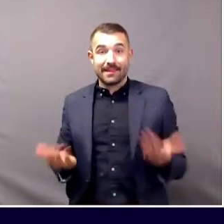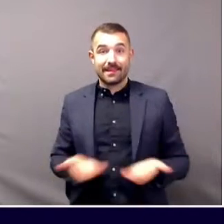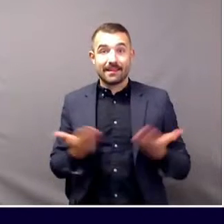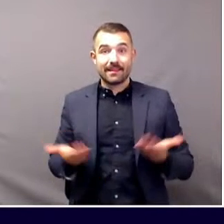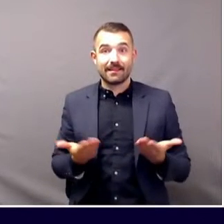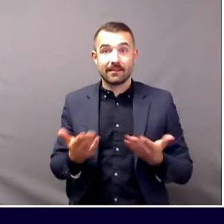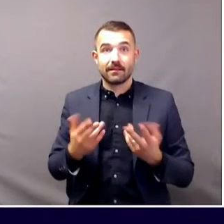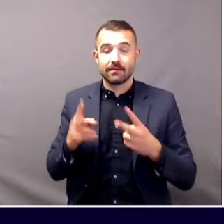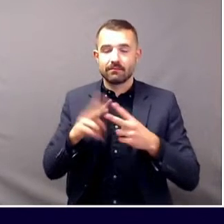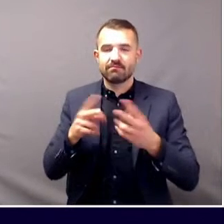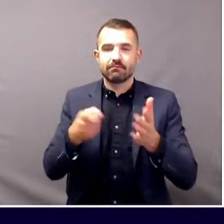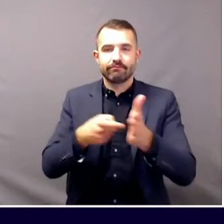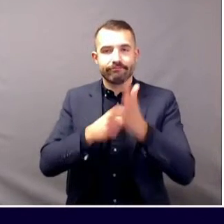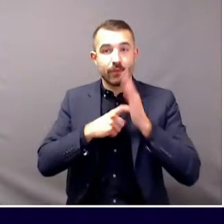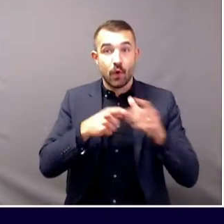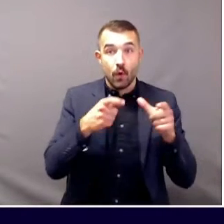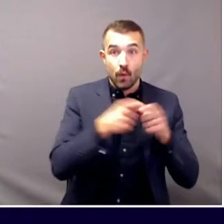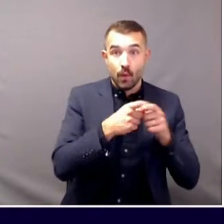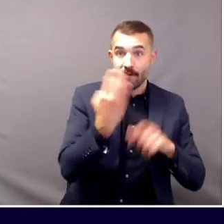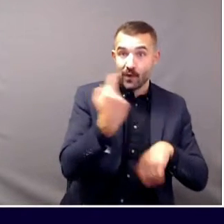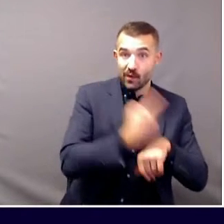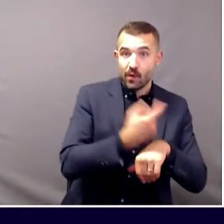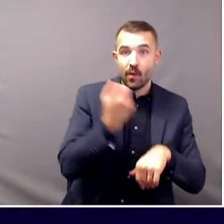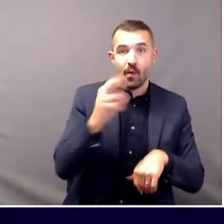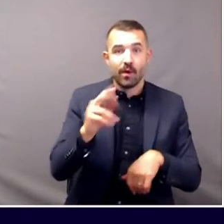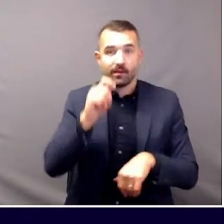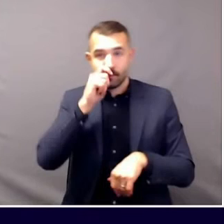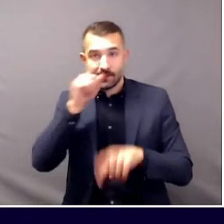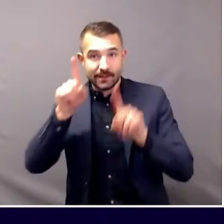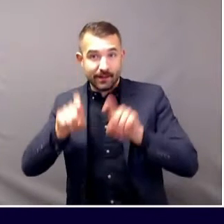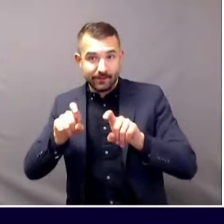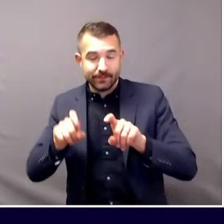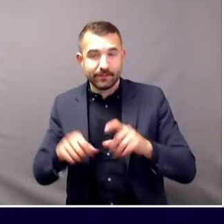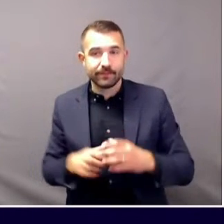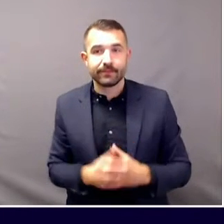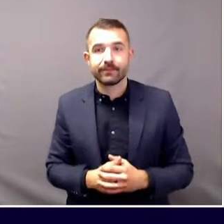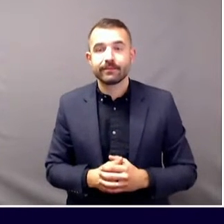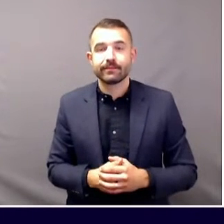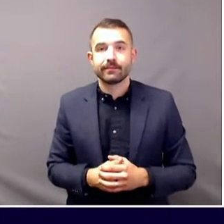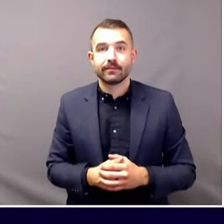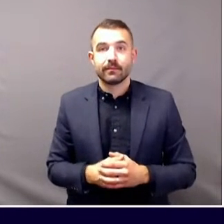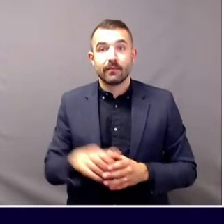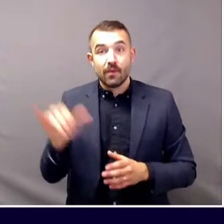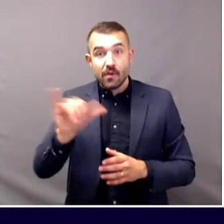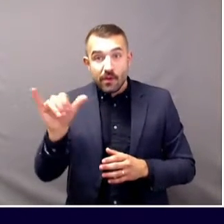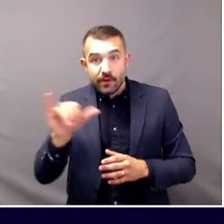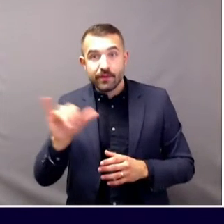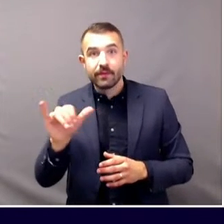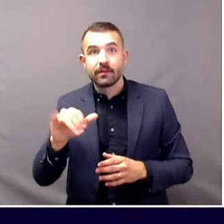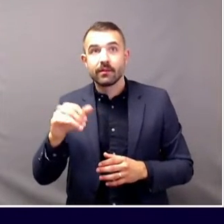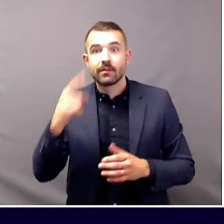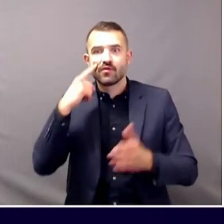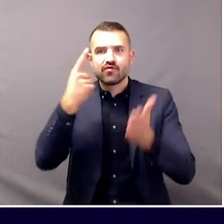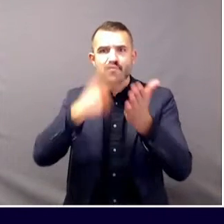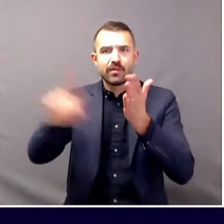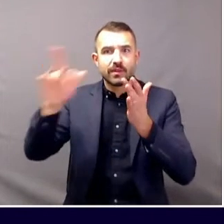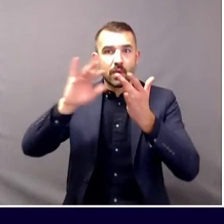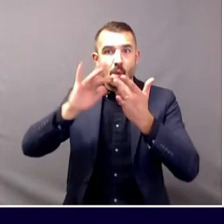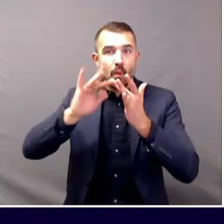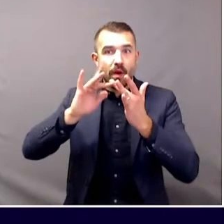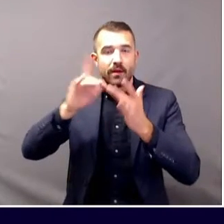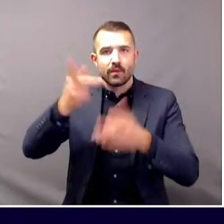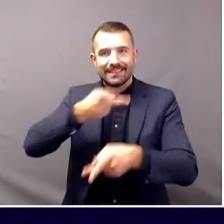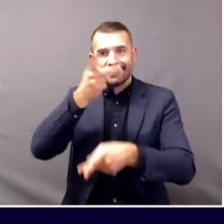gettestedcovid19.org, as well as Keep Maine Healthy. We've striven to make sure that people throughout the state of Maine do have access